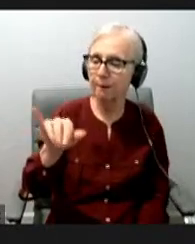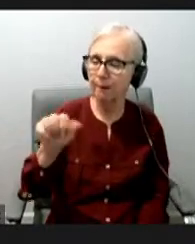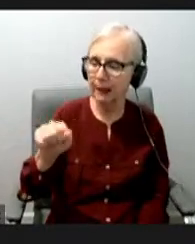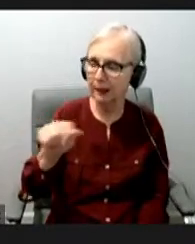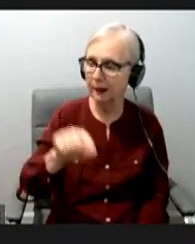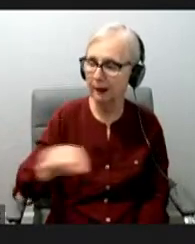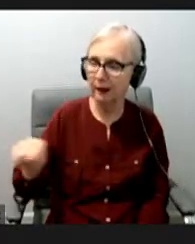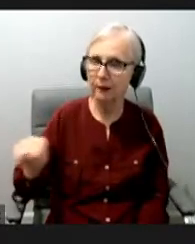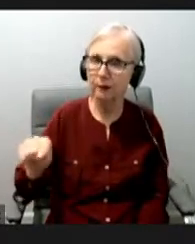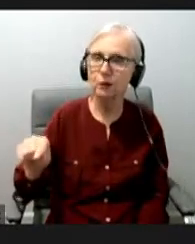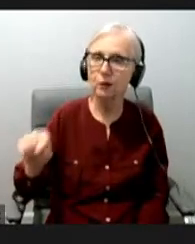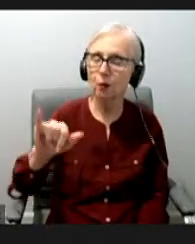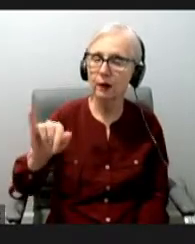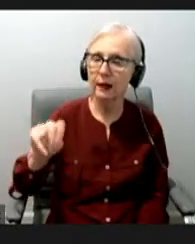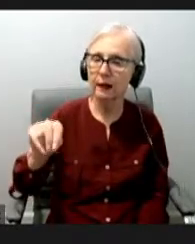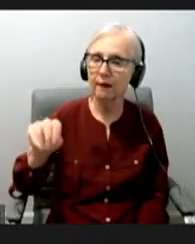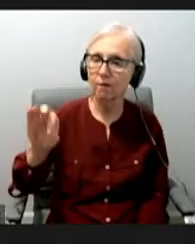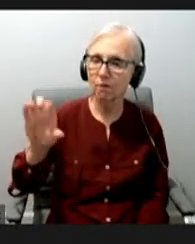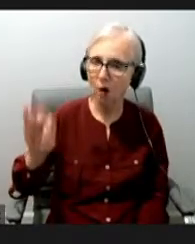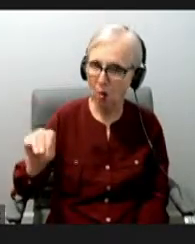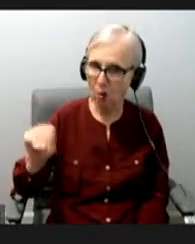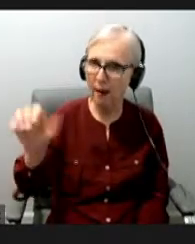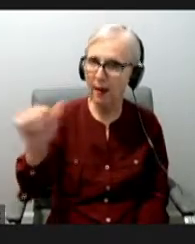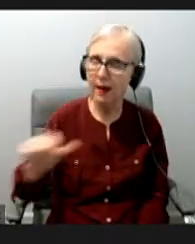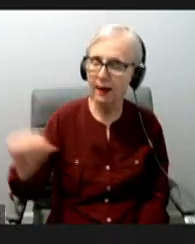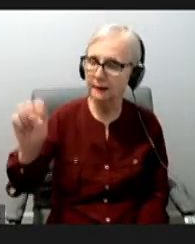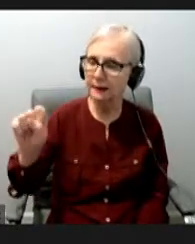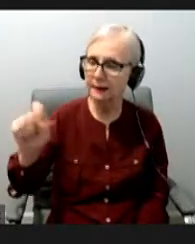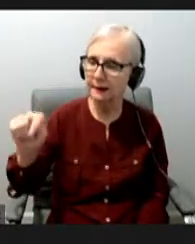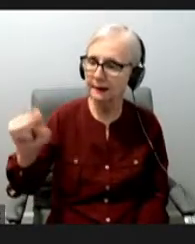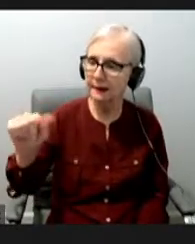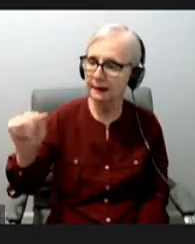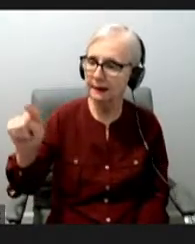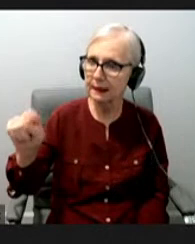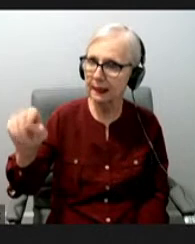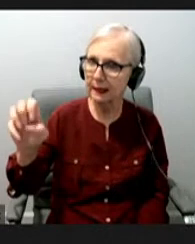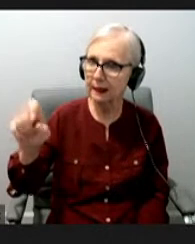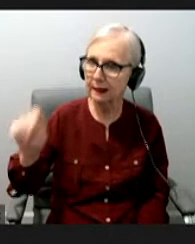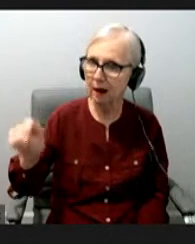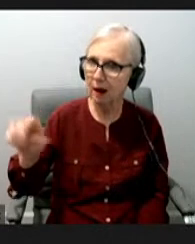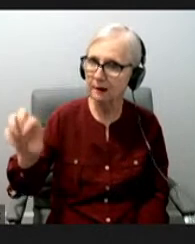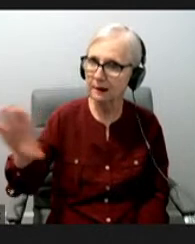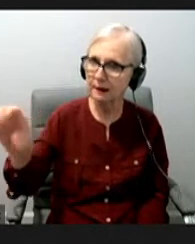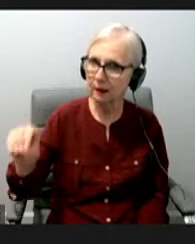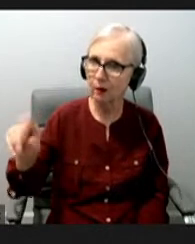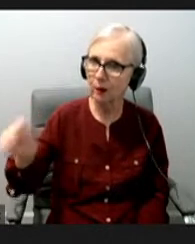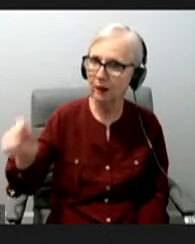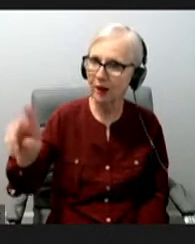media_info@state.co.us and we'll get you a response as soon as possible. And with that, have a good rest of your afternoon.